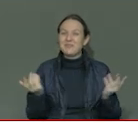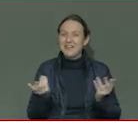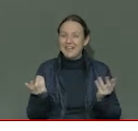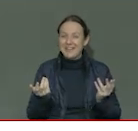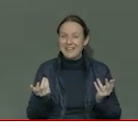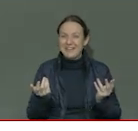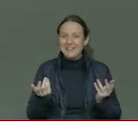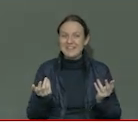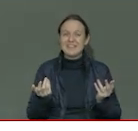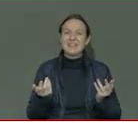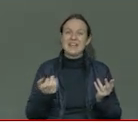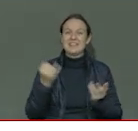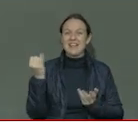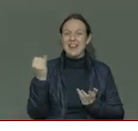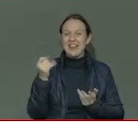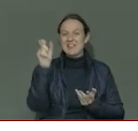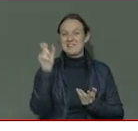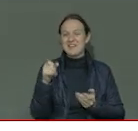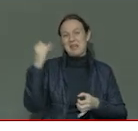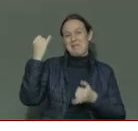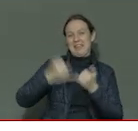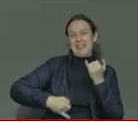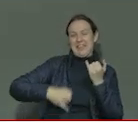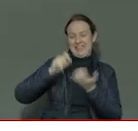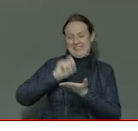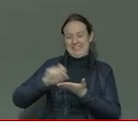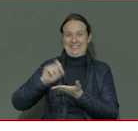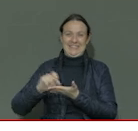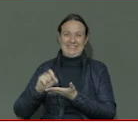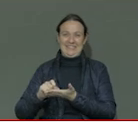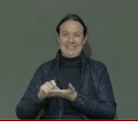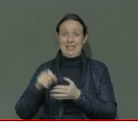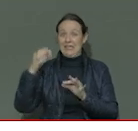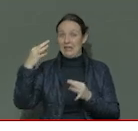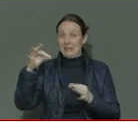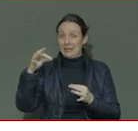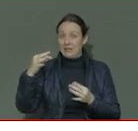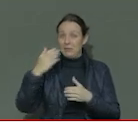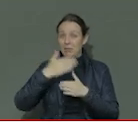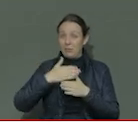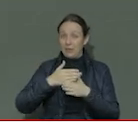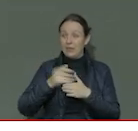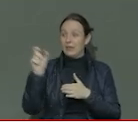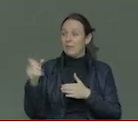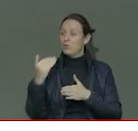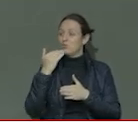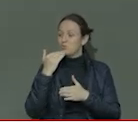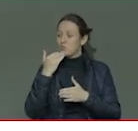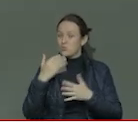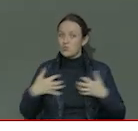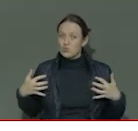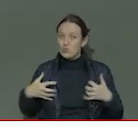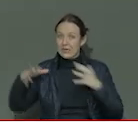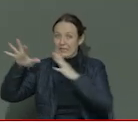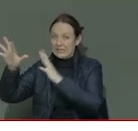was actually a clerical error. So on the paperwork, the hunter's name was Richard Parker, and